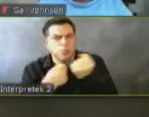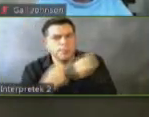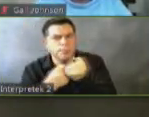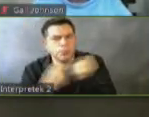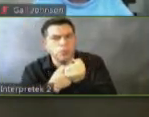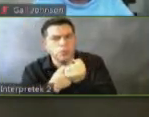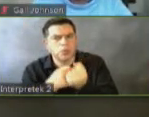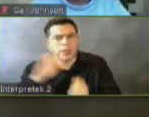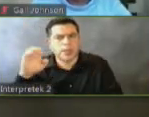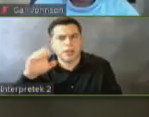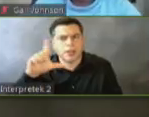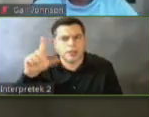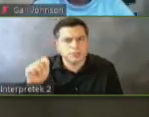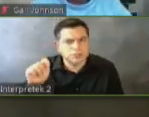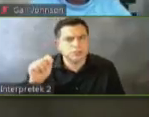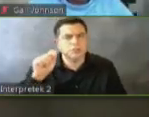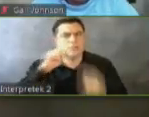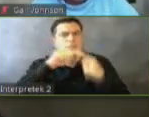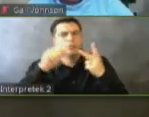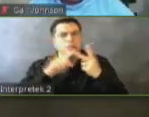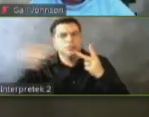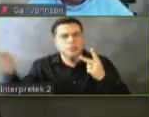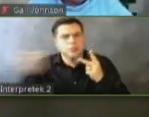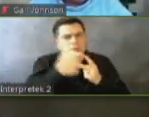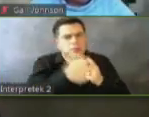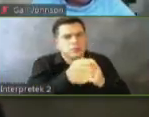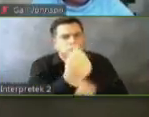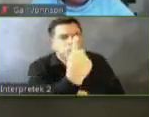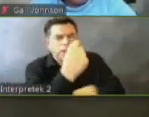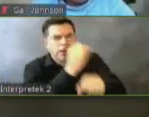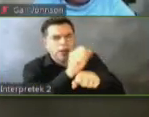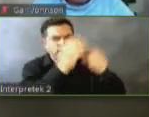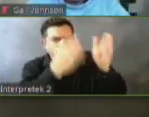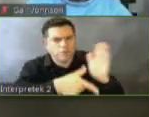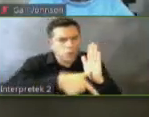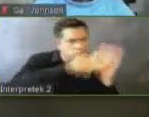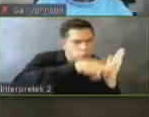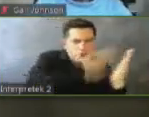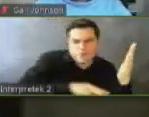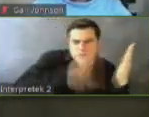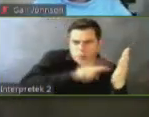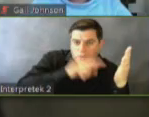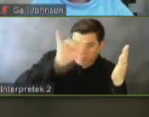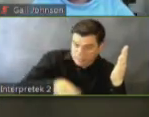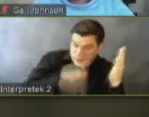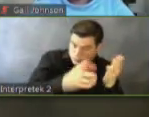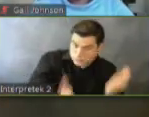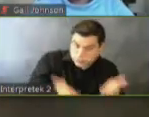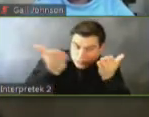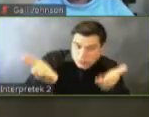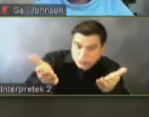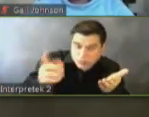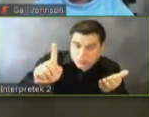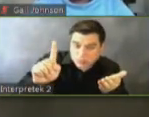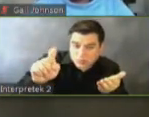assigning an employee to do the review process. Is that a recommendation from the Housing Coalition? Is that something you